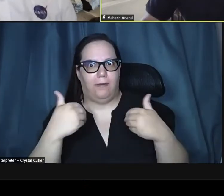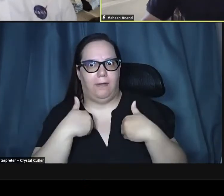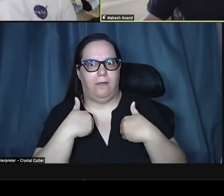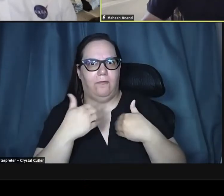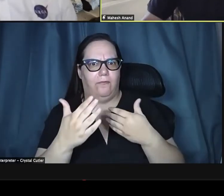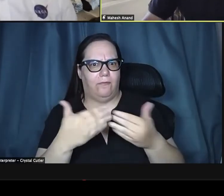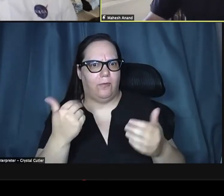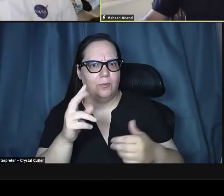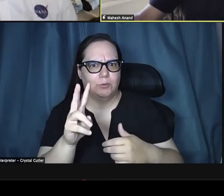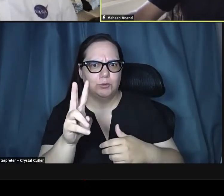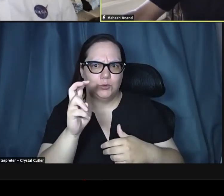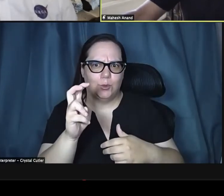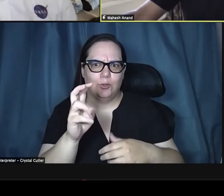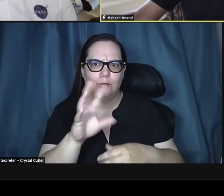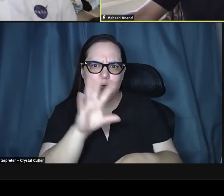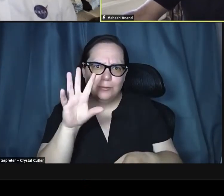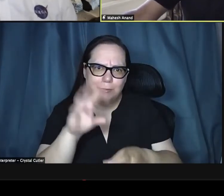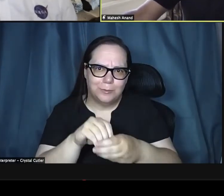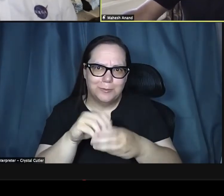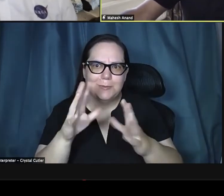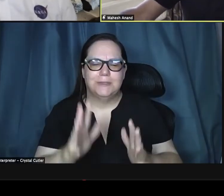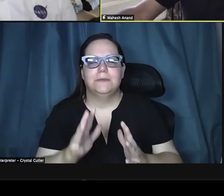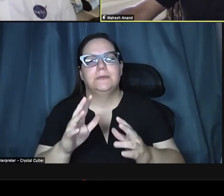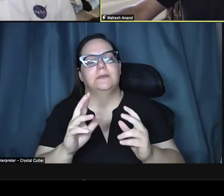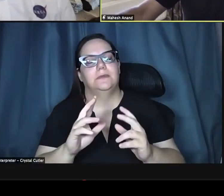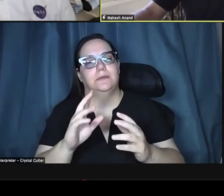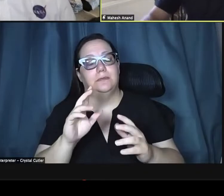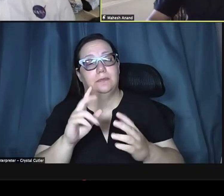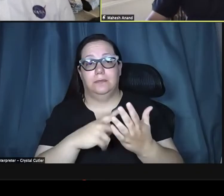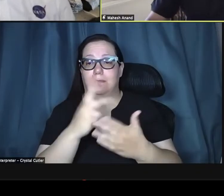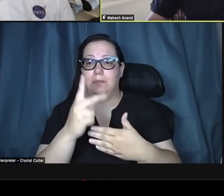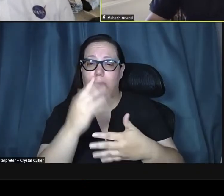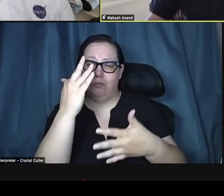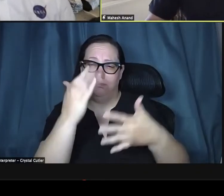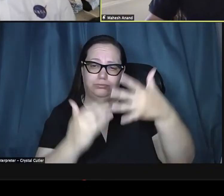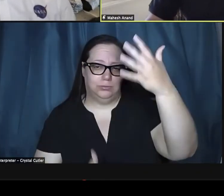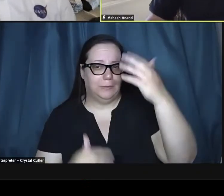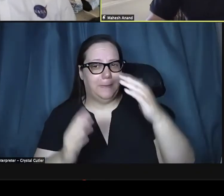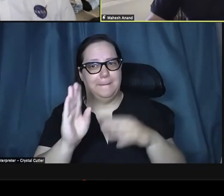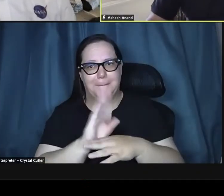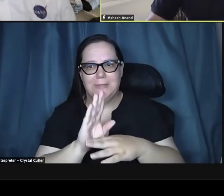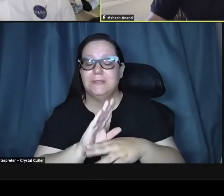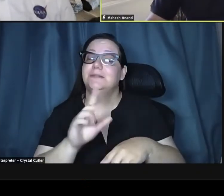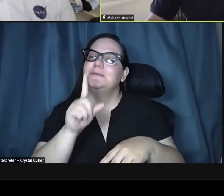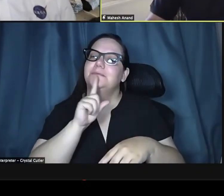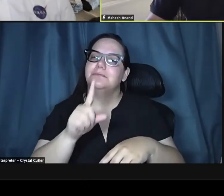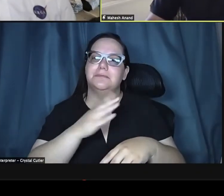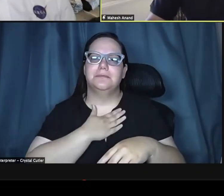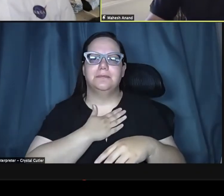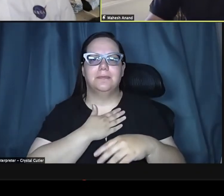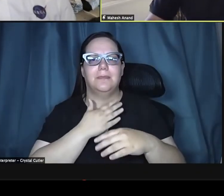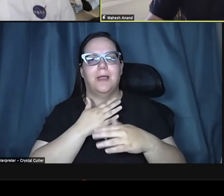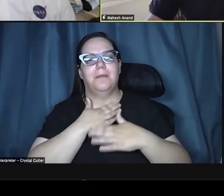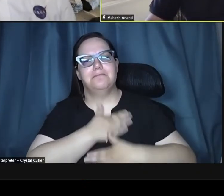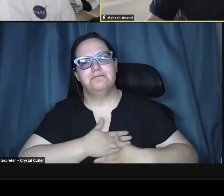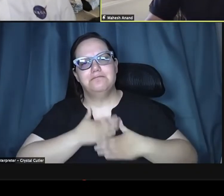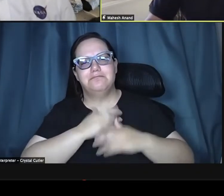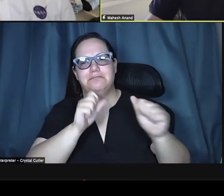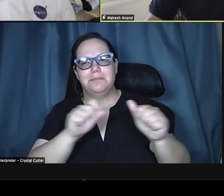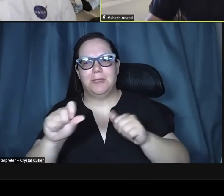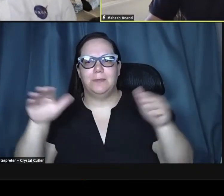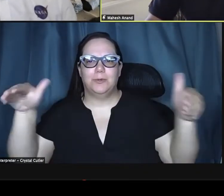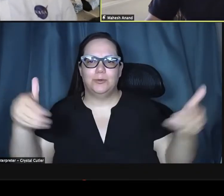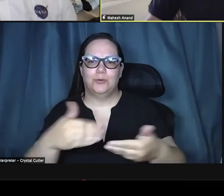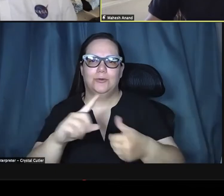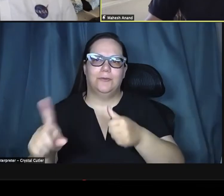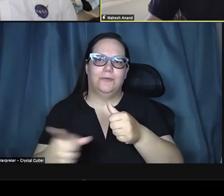participants, and we have a very busy program. So it's my great pleasure to be able to introduce the first